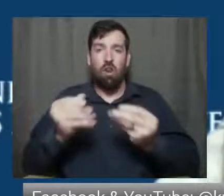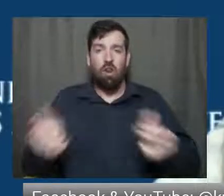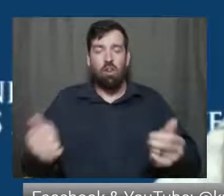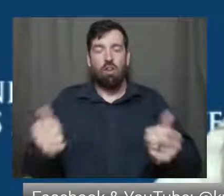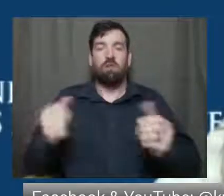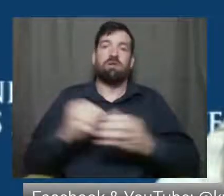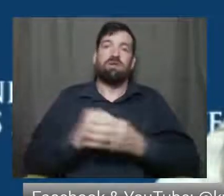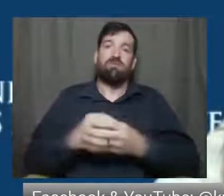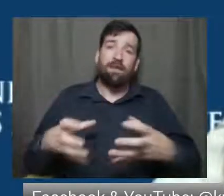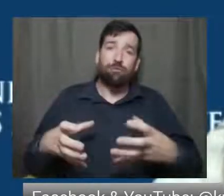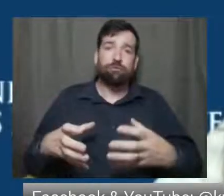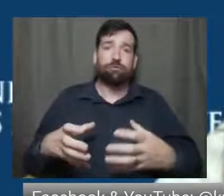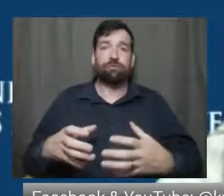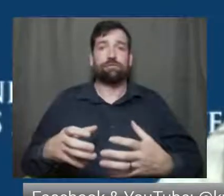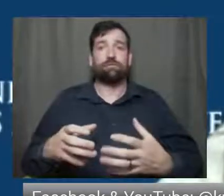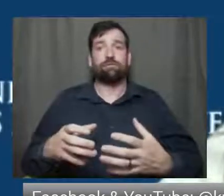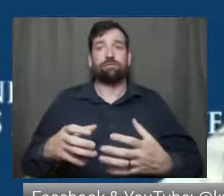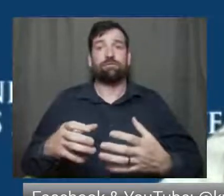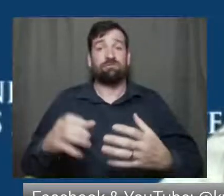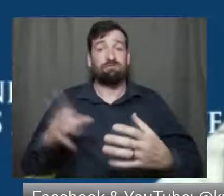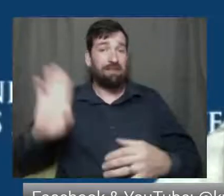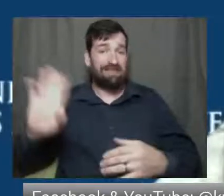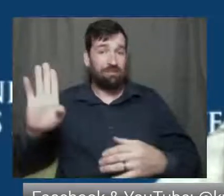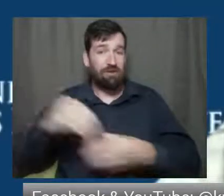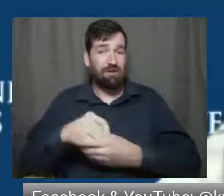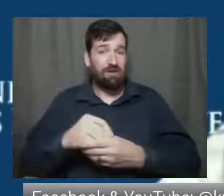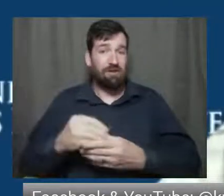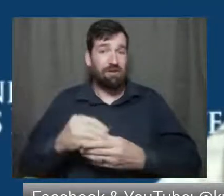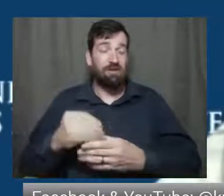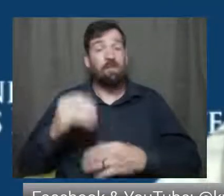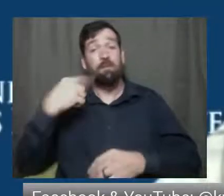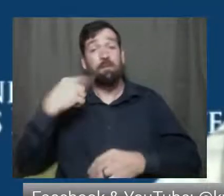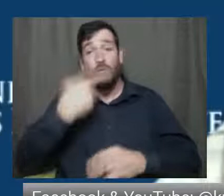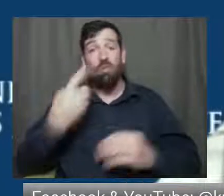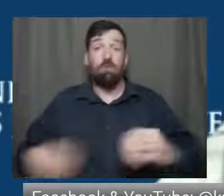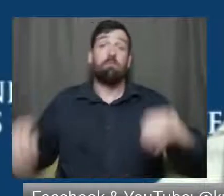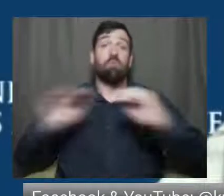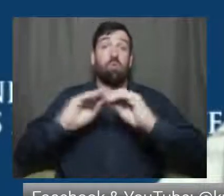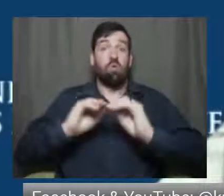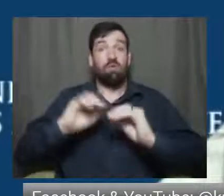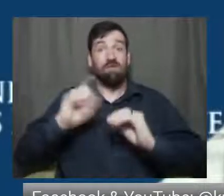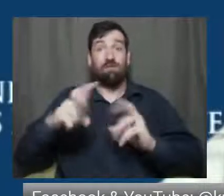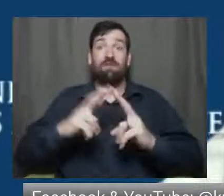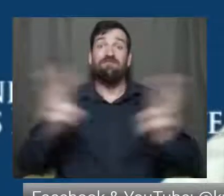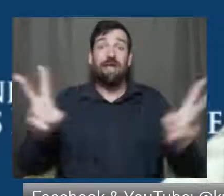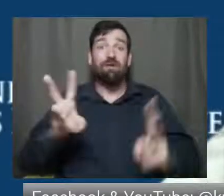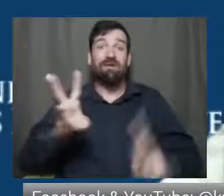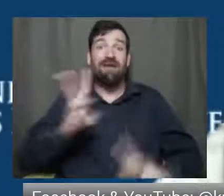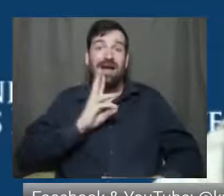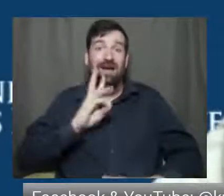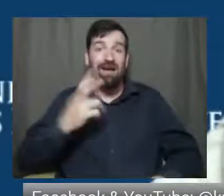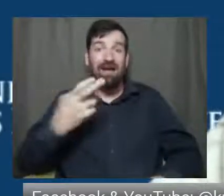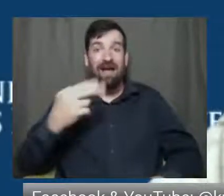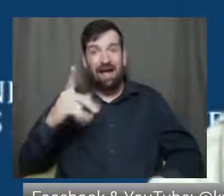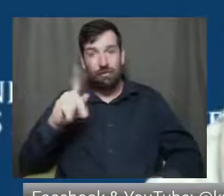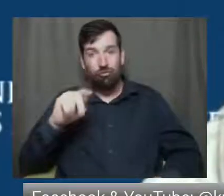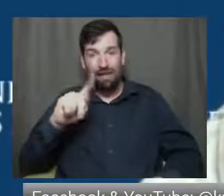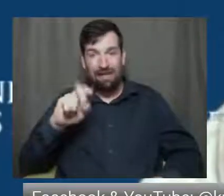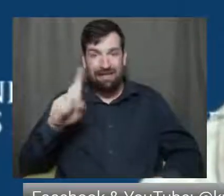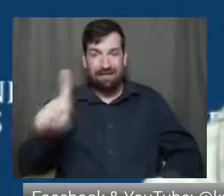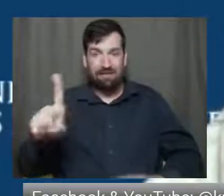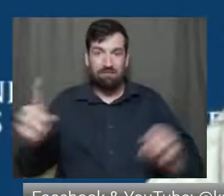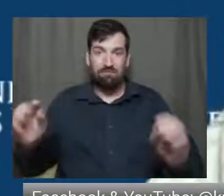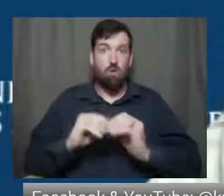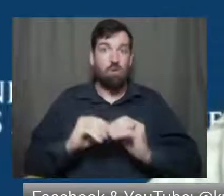increases amount of bacteria in your mouth. So you have to be very hydrated all the time. You have to people